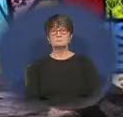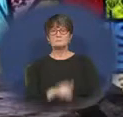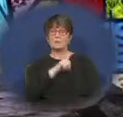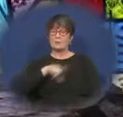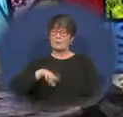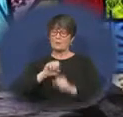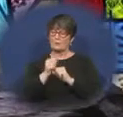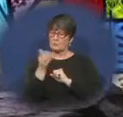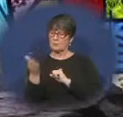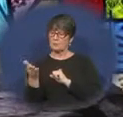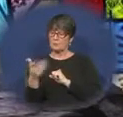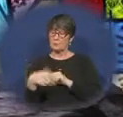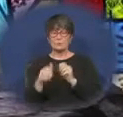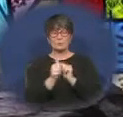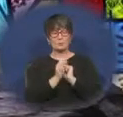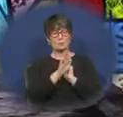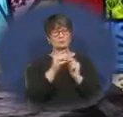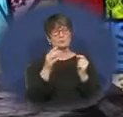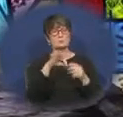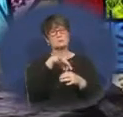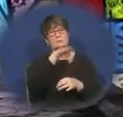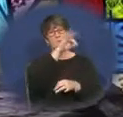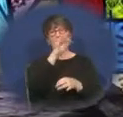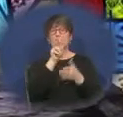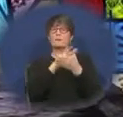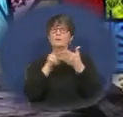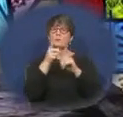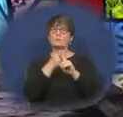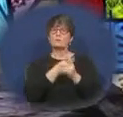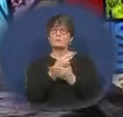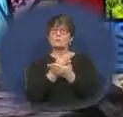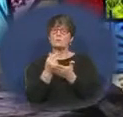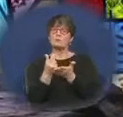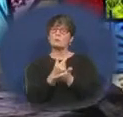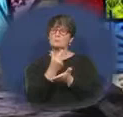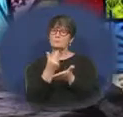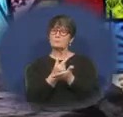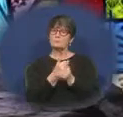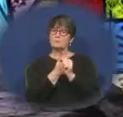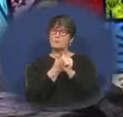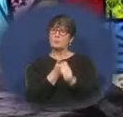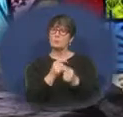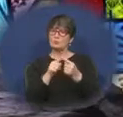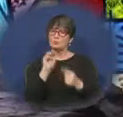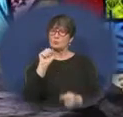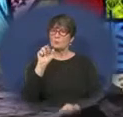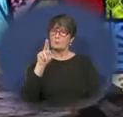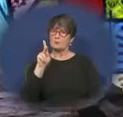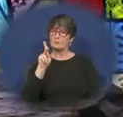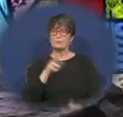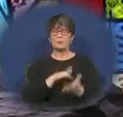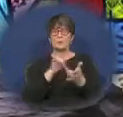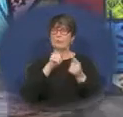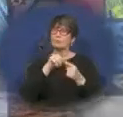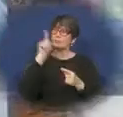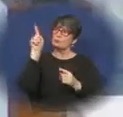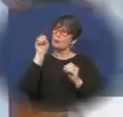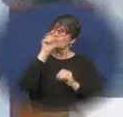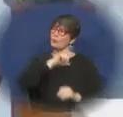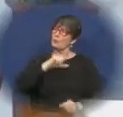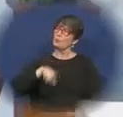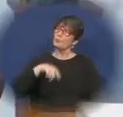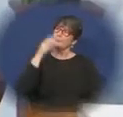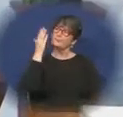The Lord be with you. And with your spirit. A reading from the Holy Gospel according to Mark. Glory to you, O Lord.